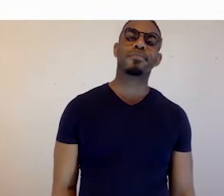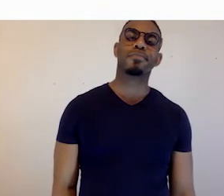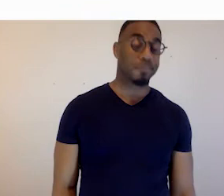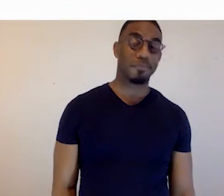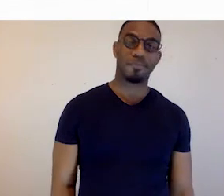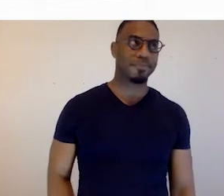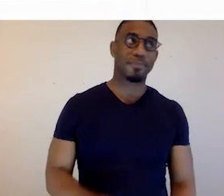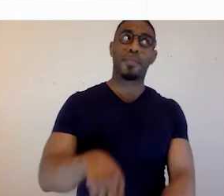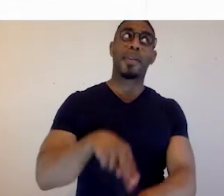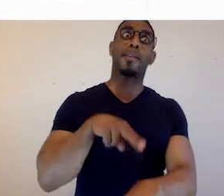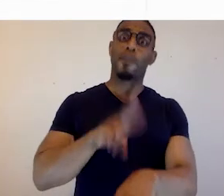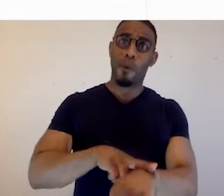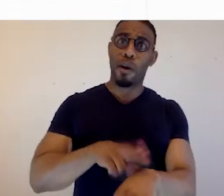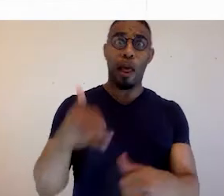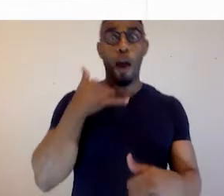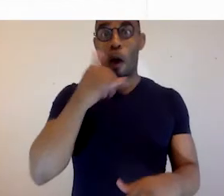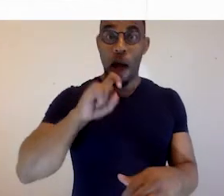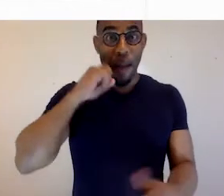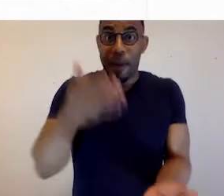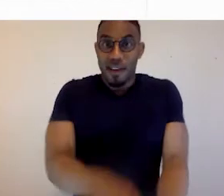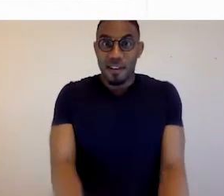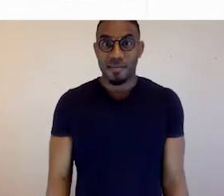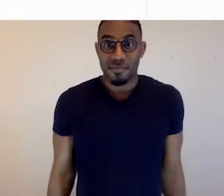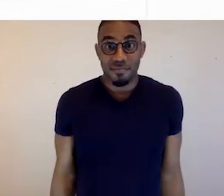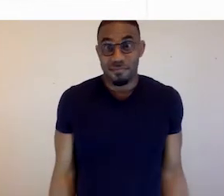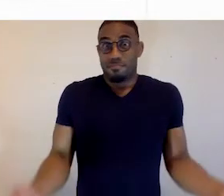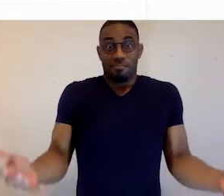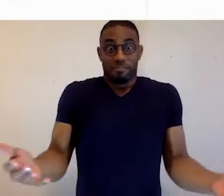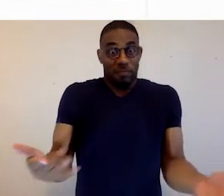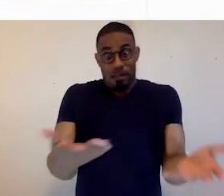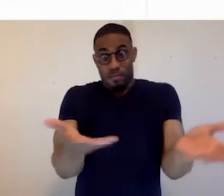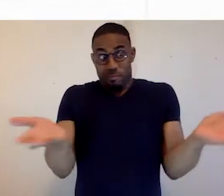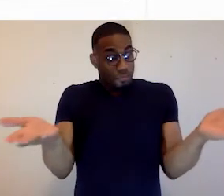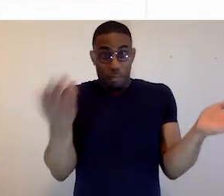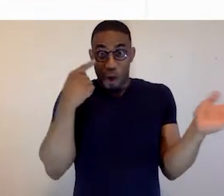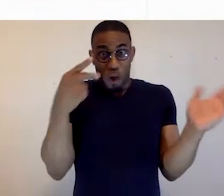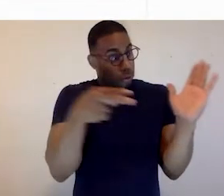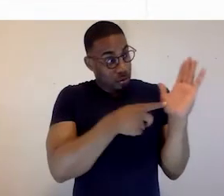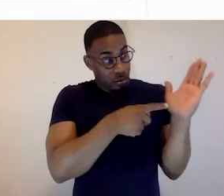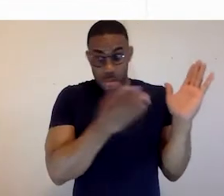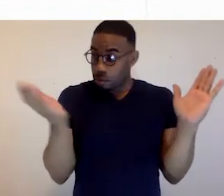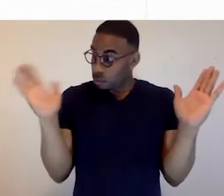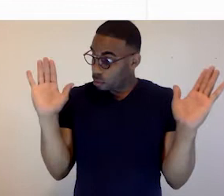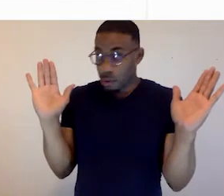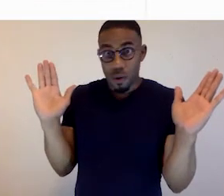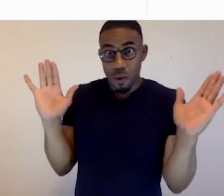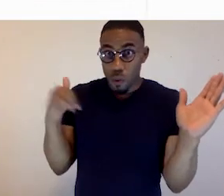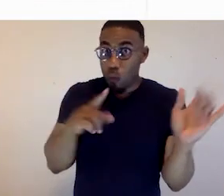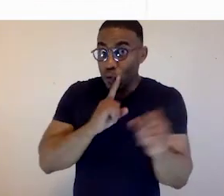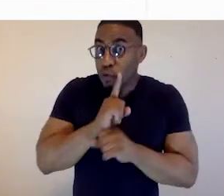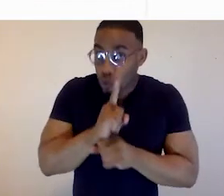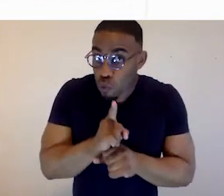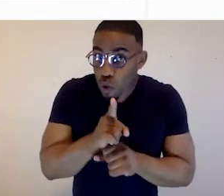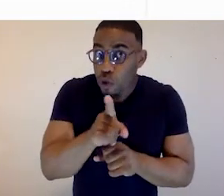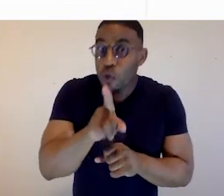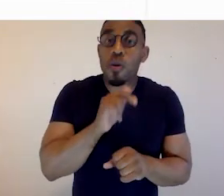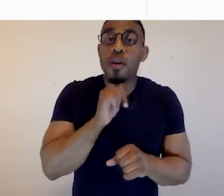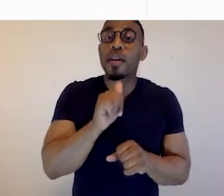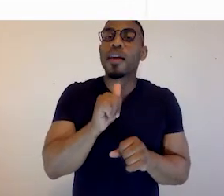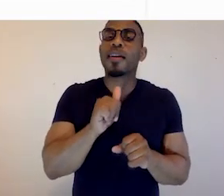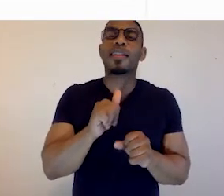So of course, they call Apple again and they're like, "Hey, look, we're sure you all